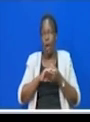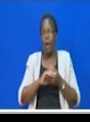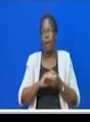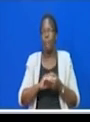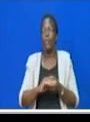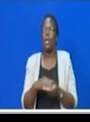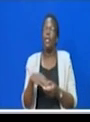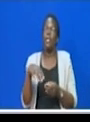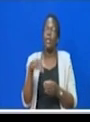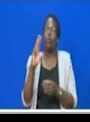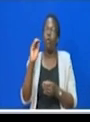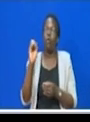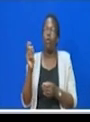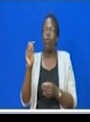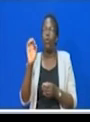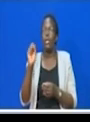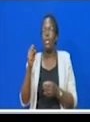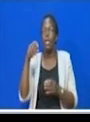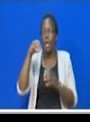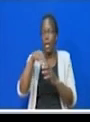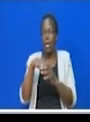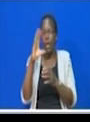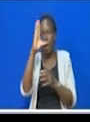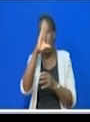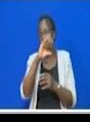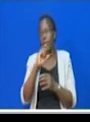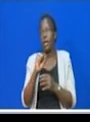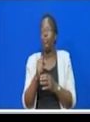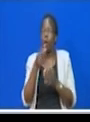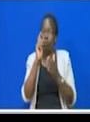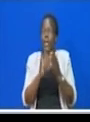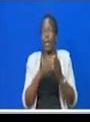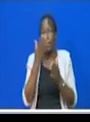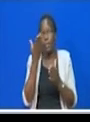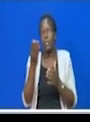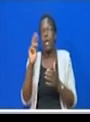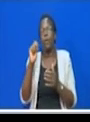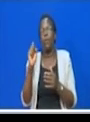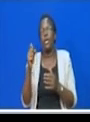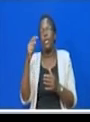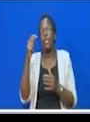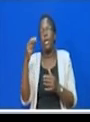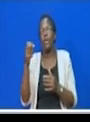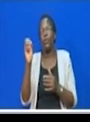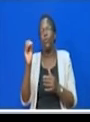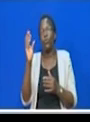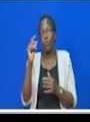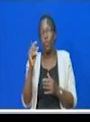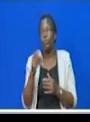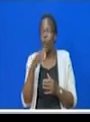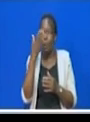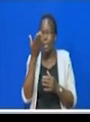look, what are these methods that were used by the Europeans to make sure that they acquire colonies or to